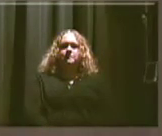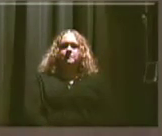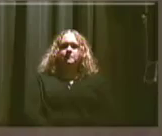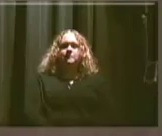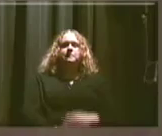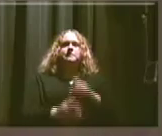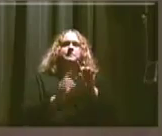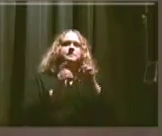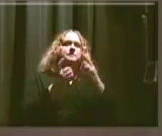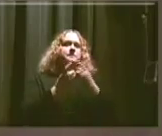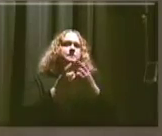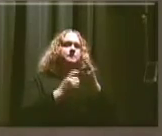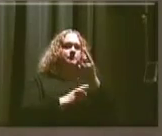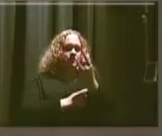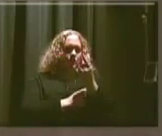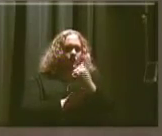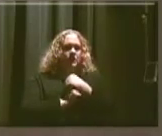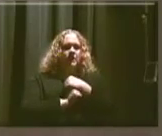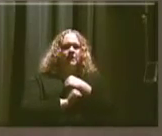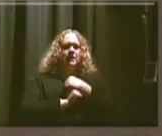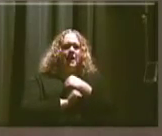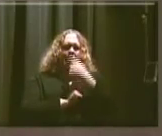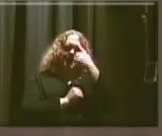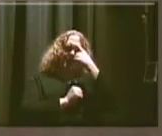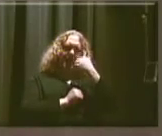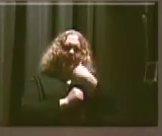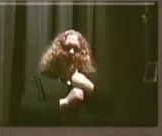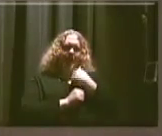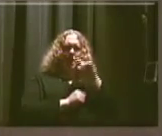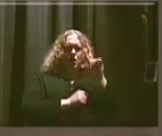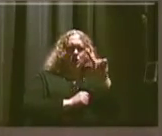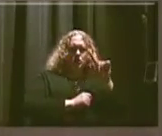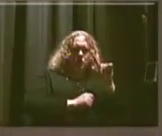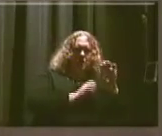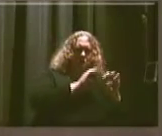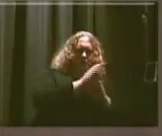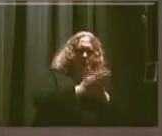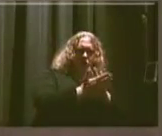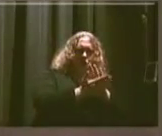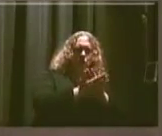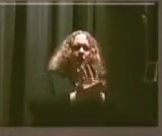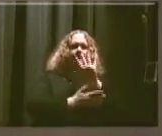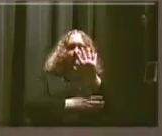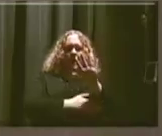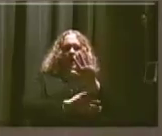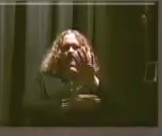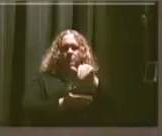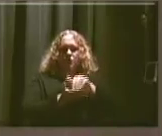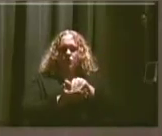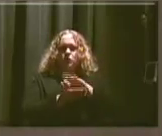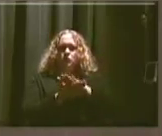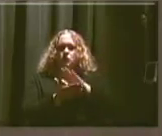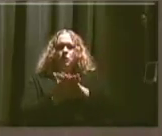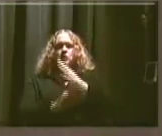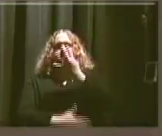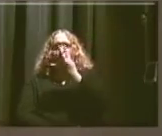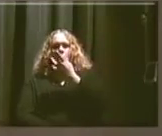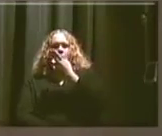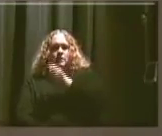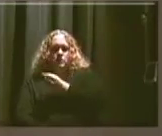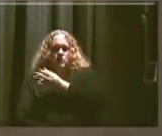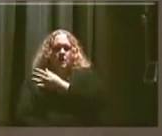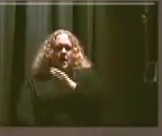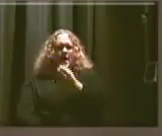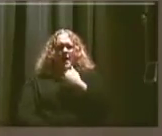District 1, I think the last time I counted, I had 21 elementary schools, 5 middle schools, and 4 high schools, and I have